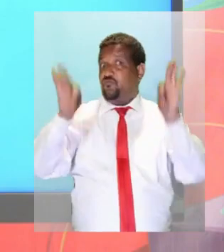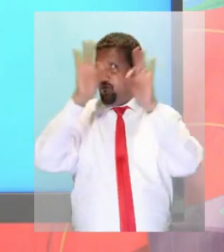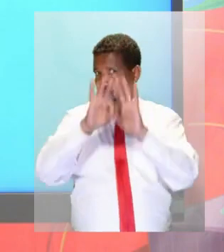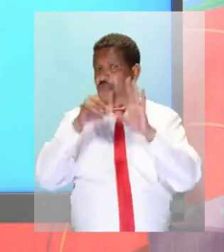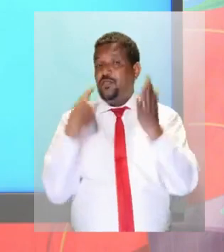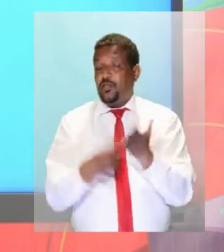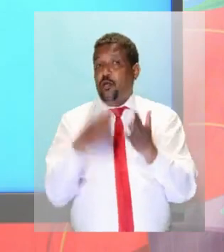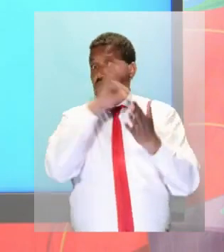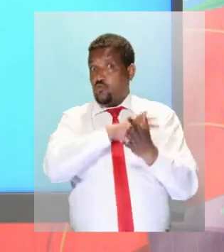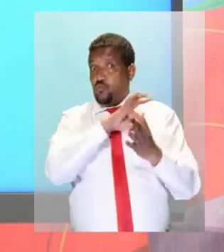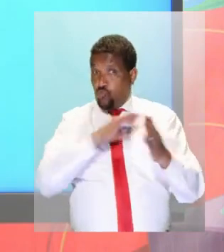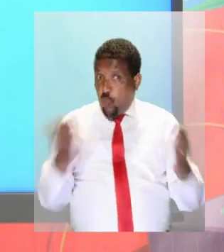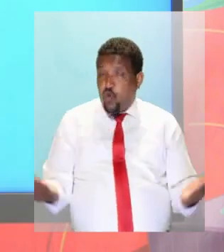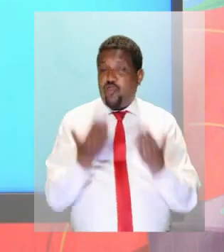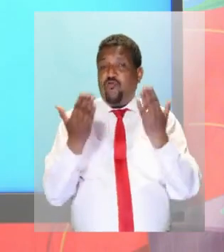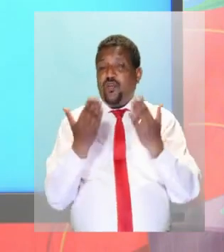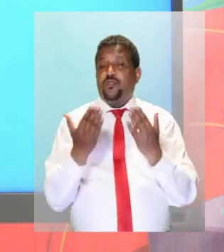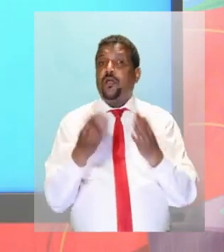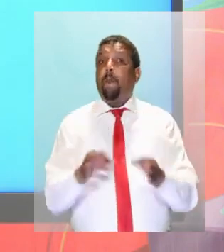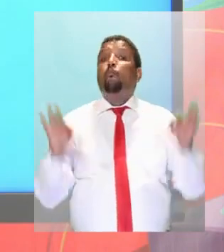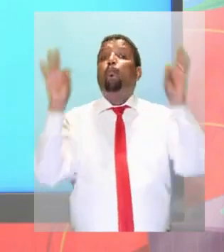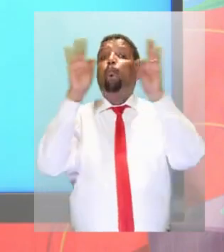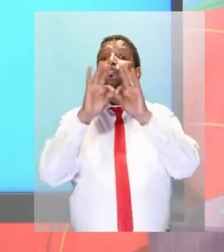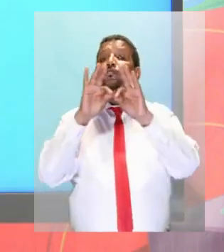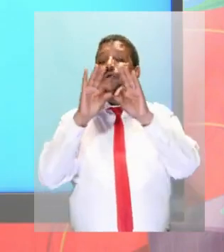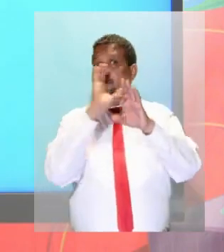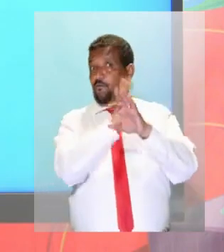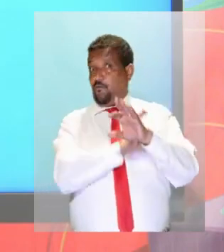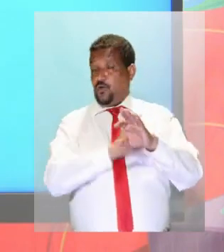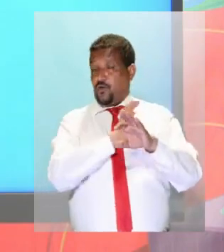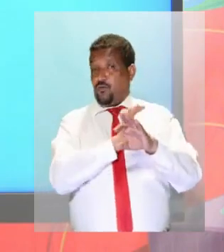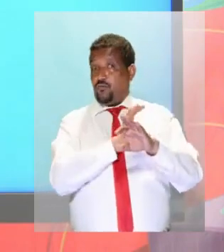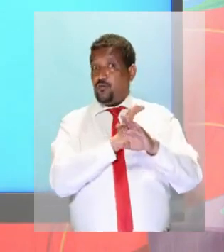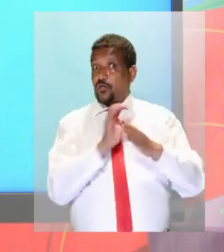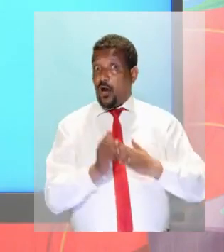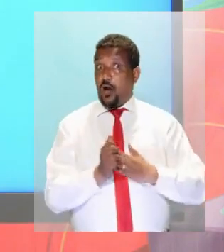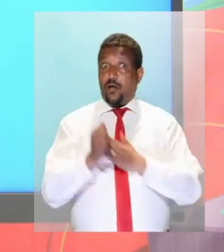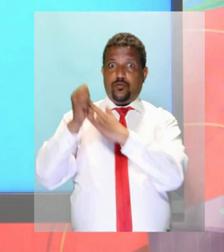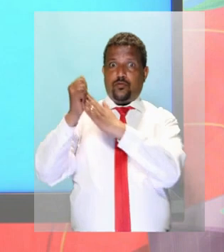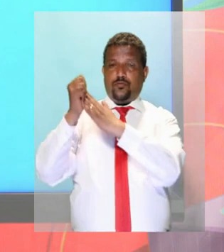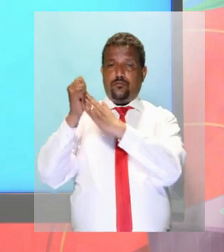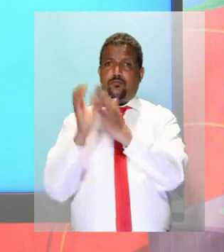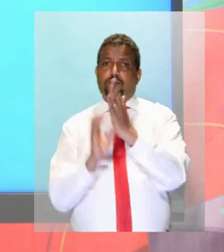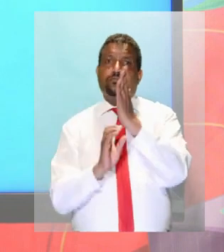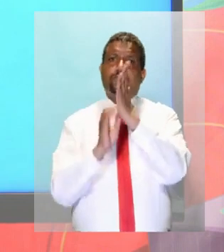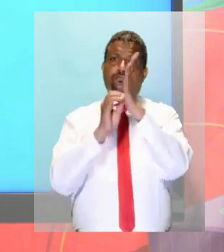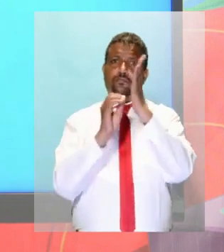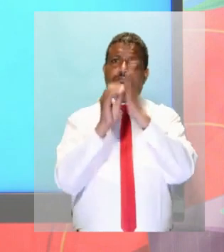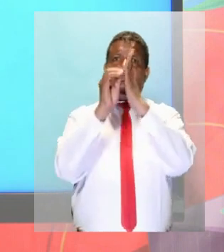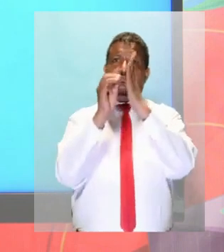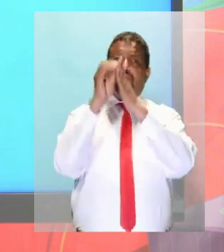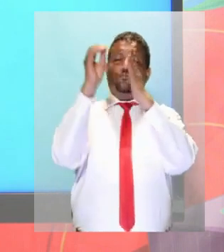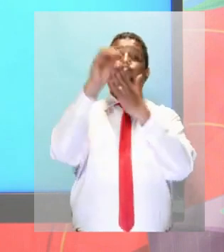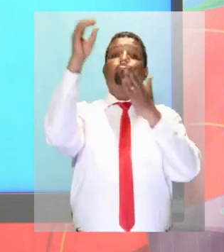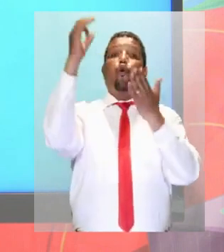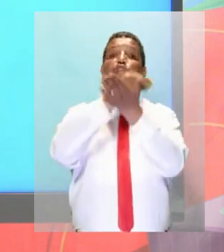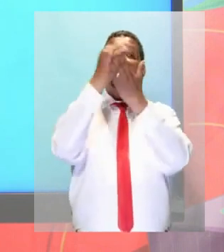So this profit motive is an important feature which leads to increase in productivity